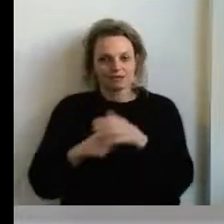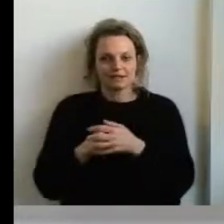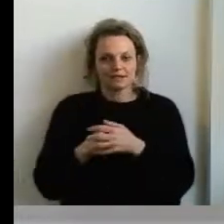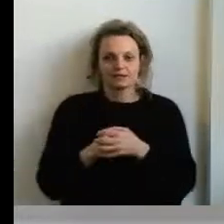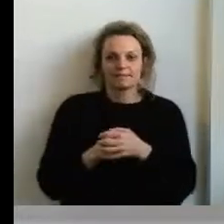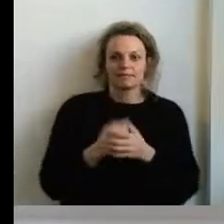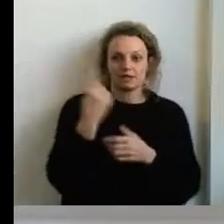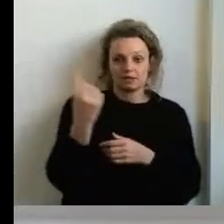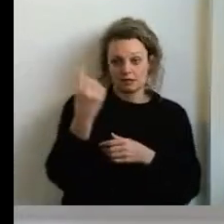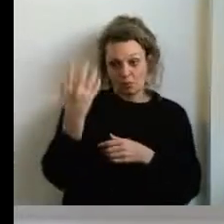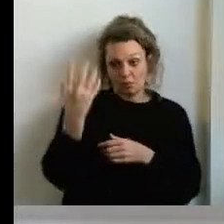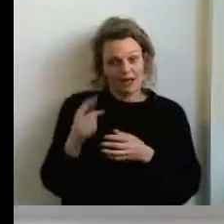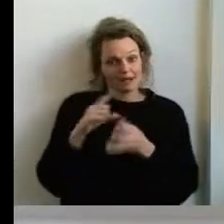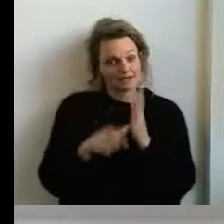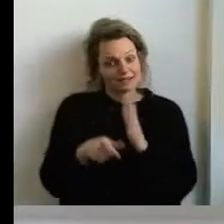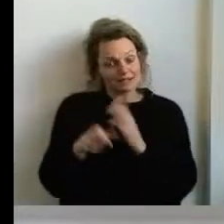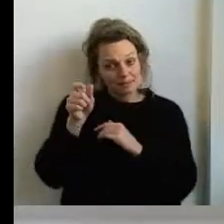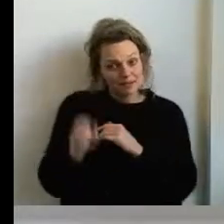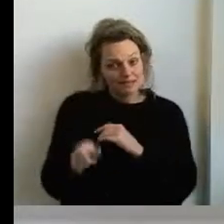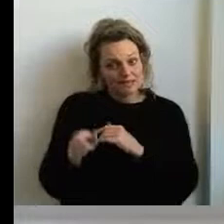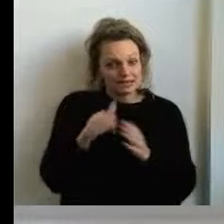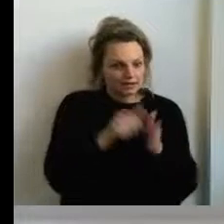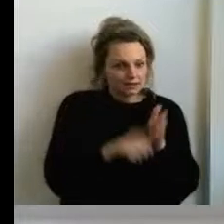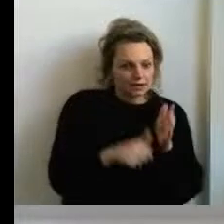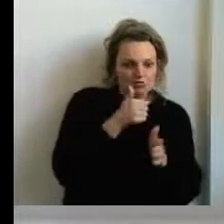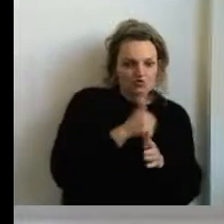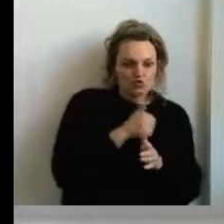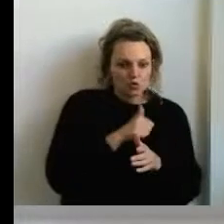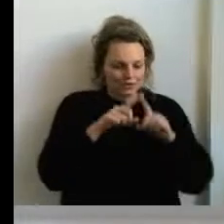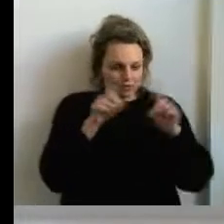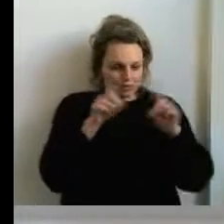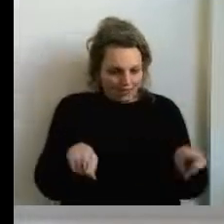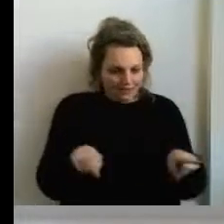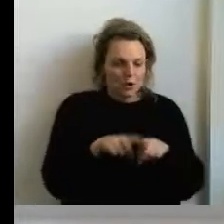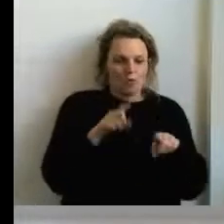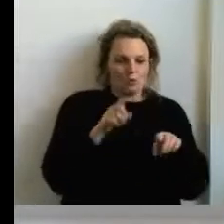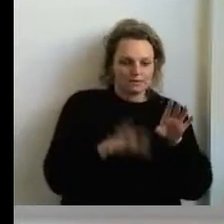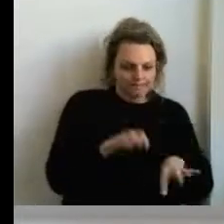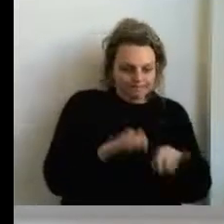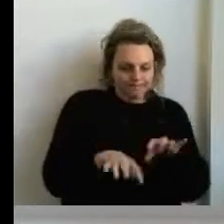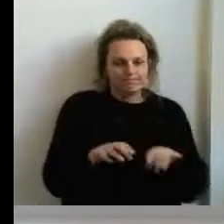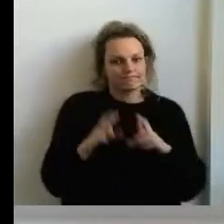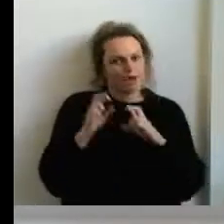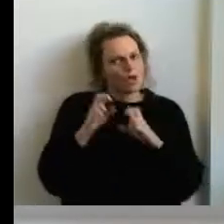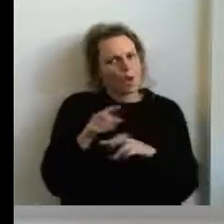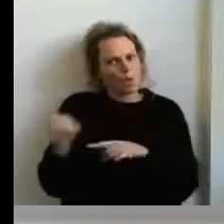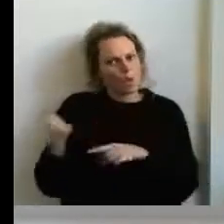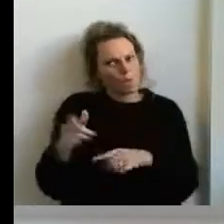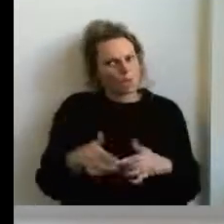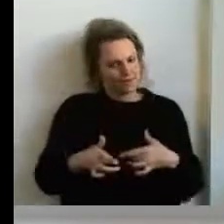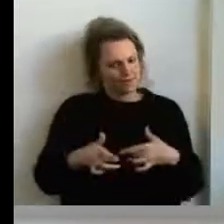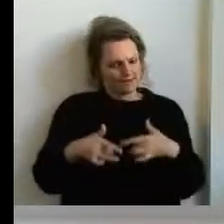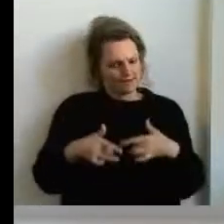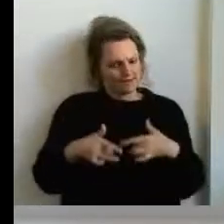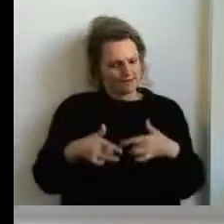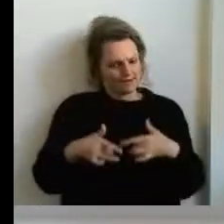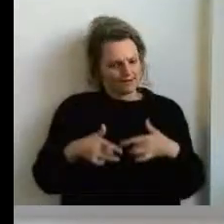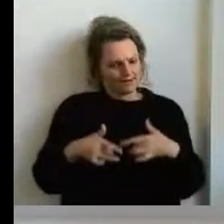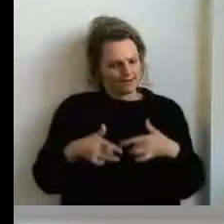a disability starts using this new version of Windows, I hope that they feel a sense of